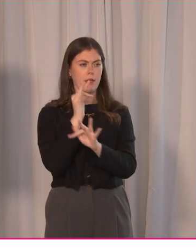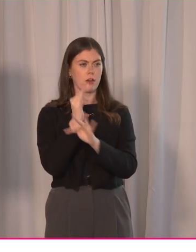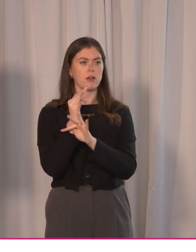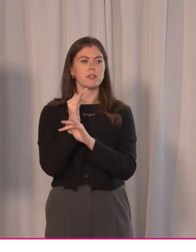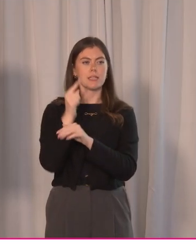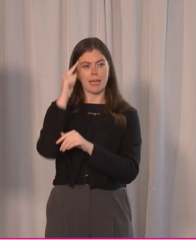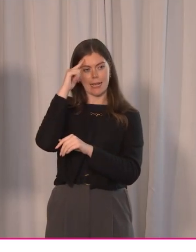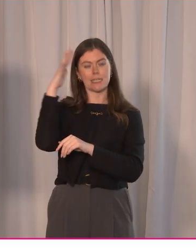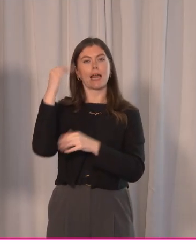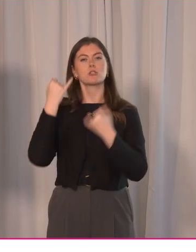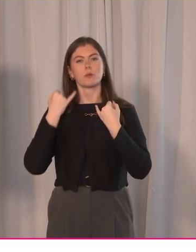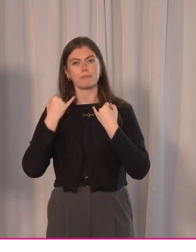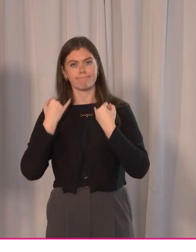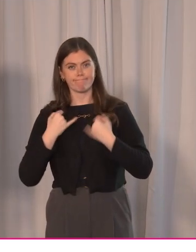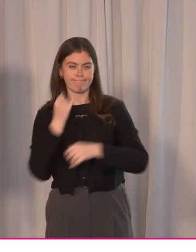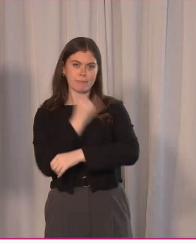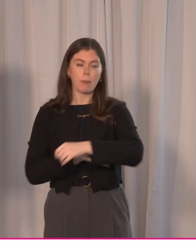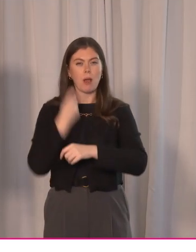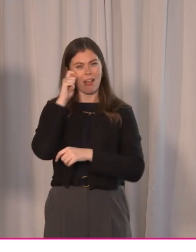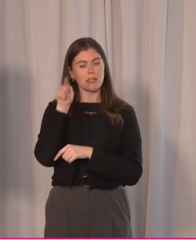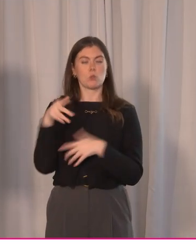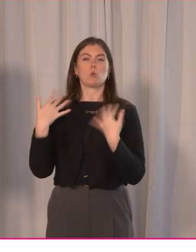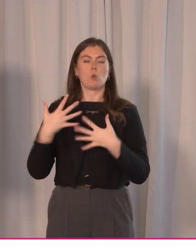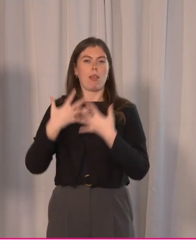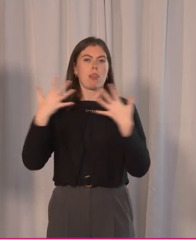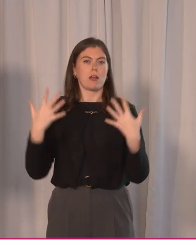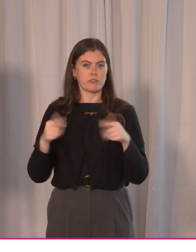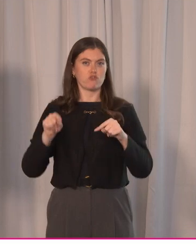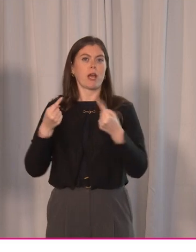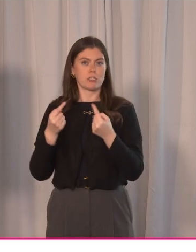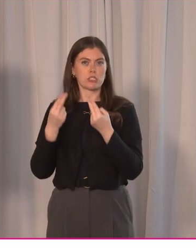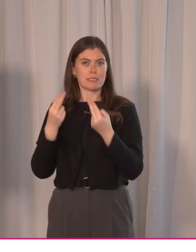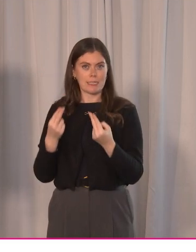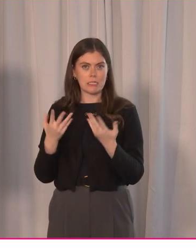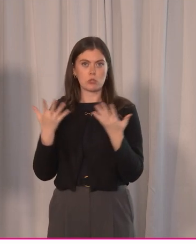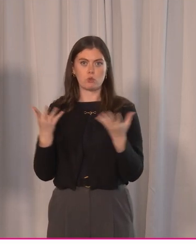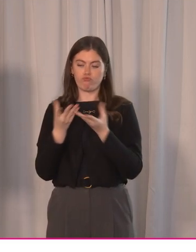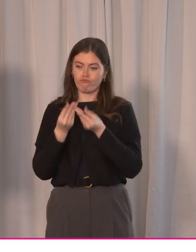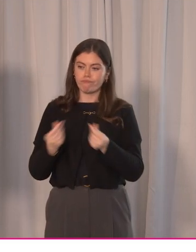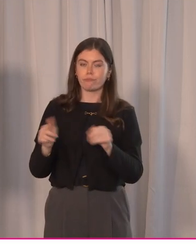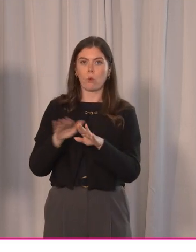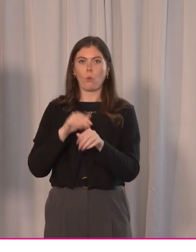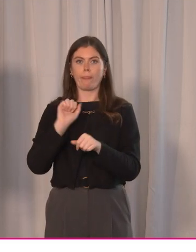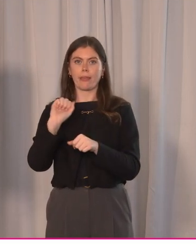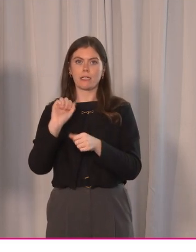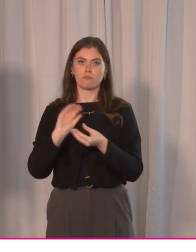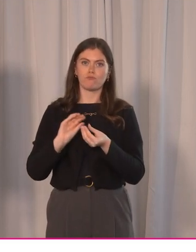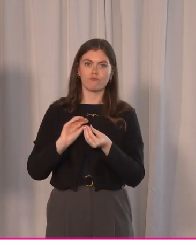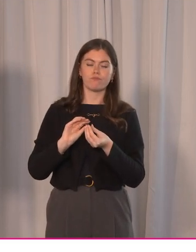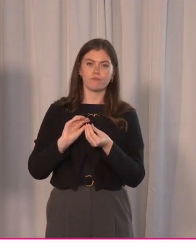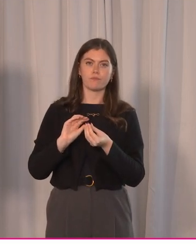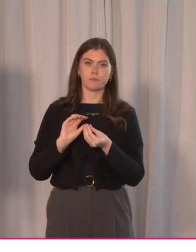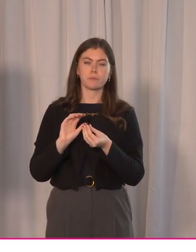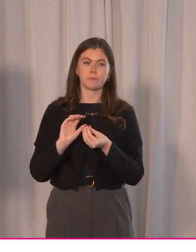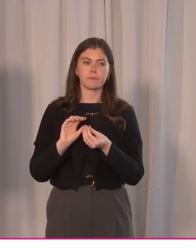they have huge challenges to overcome, but they're man-made. They're created by